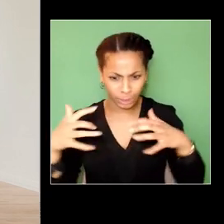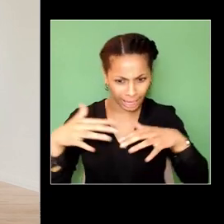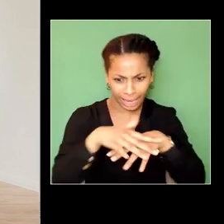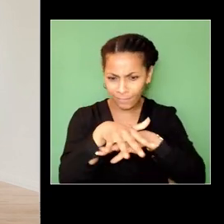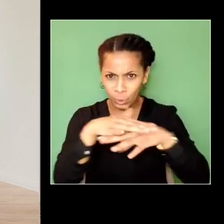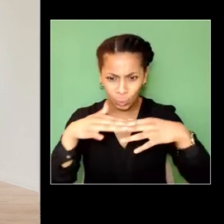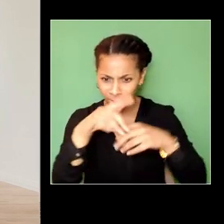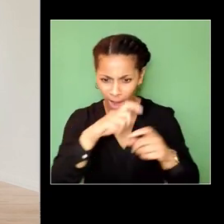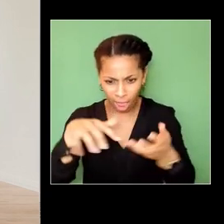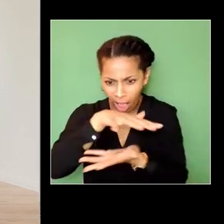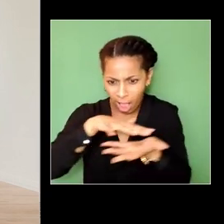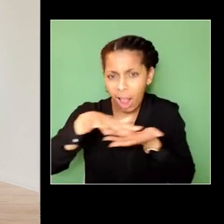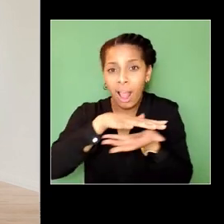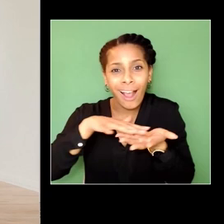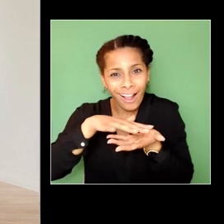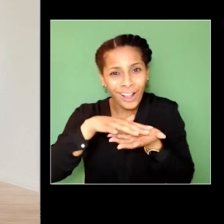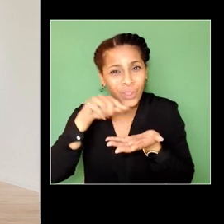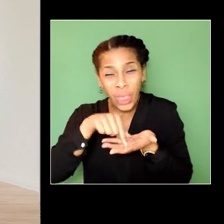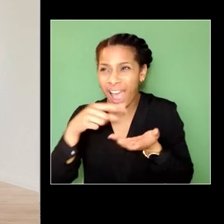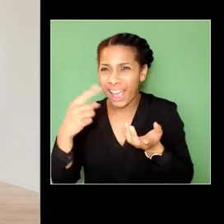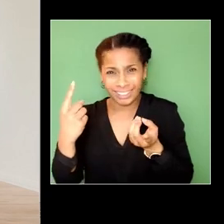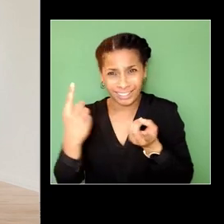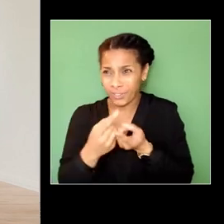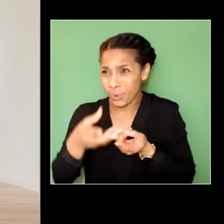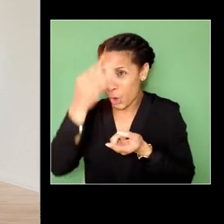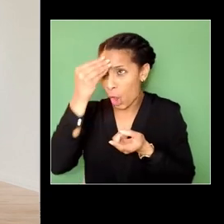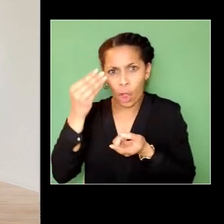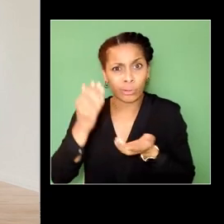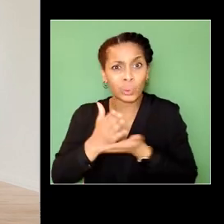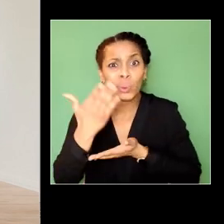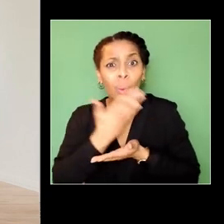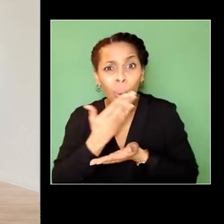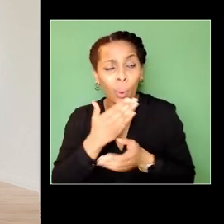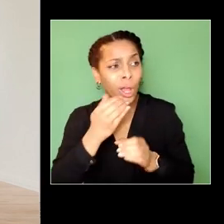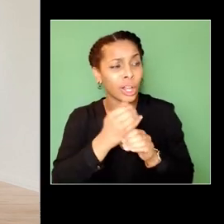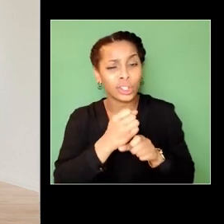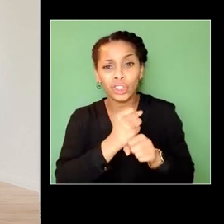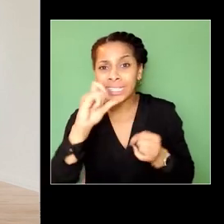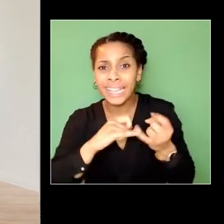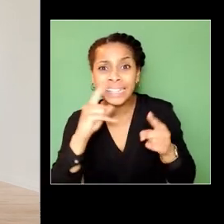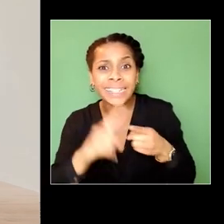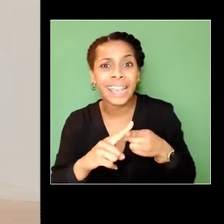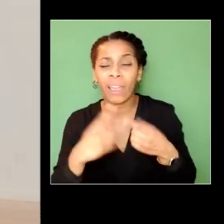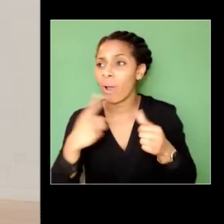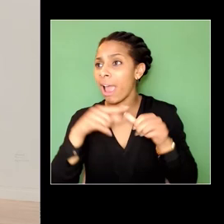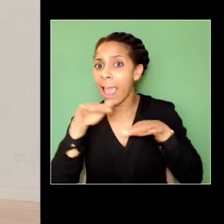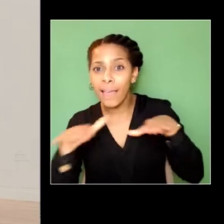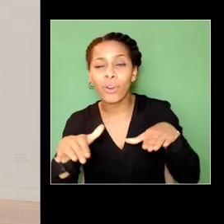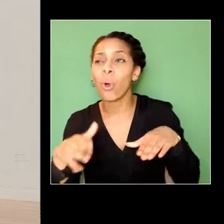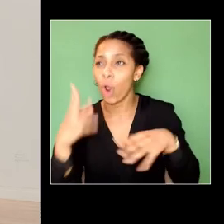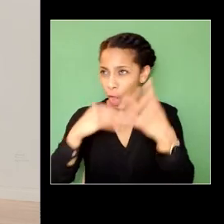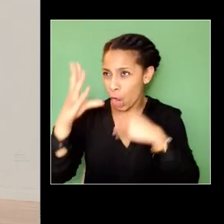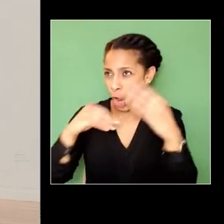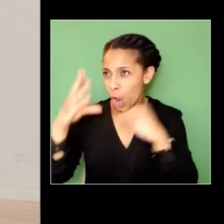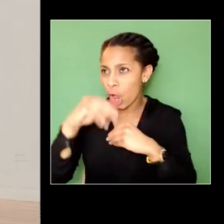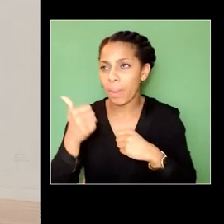chromatics and all the stuff you learn at maybe GCSE or A level, and you put to one side because it's